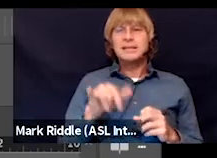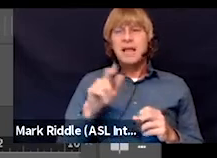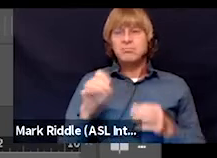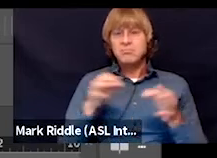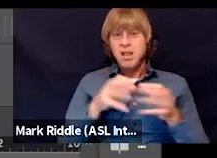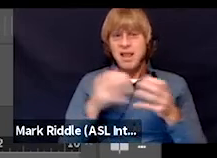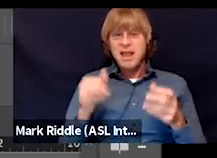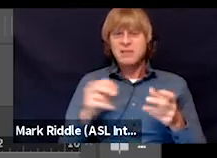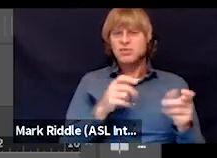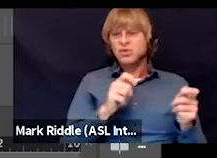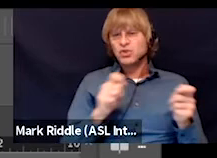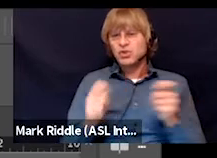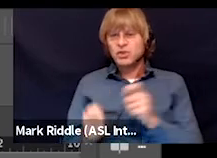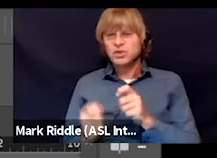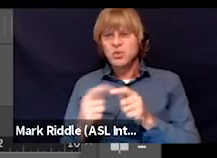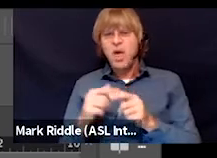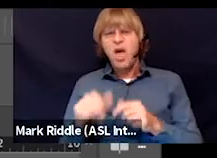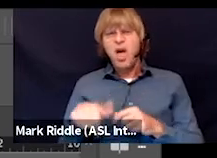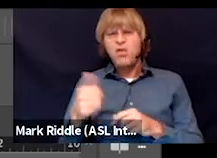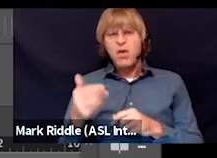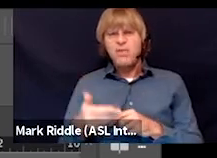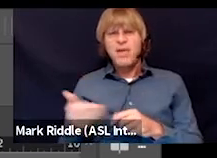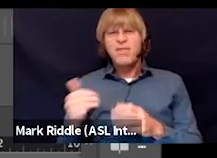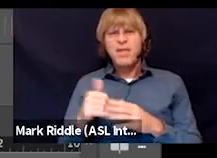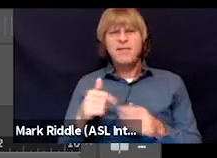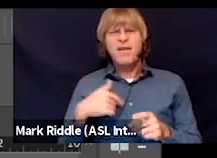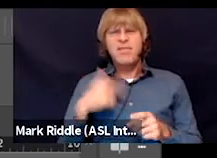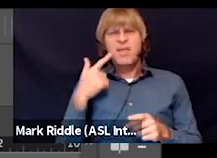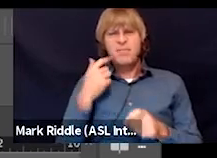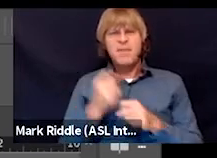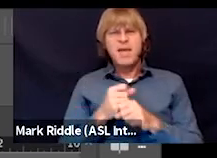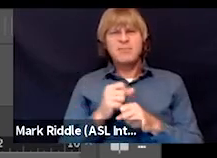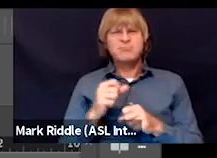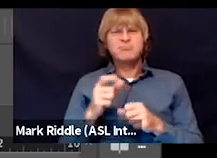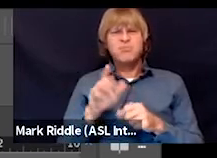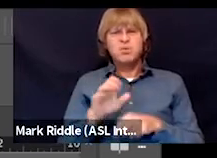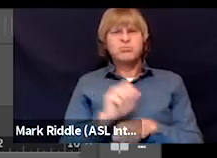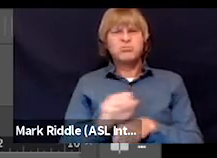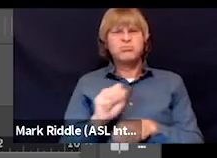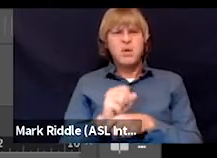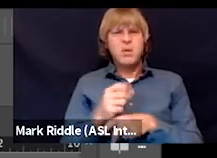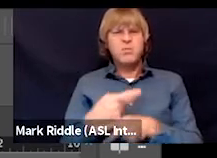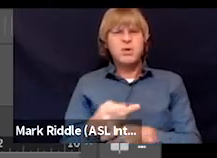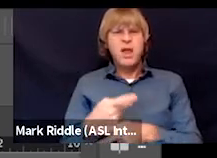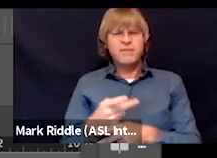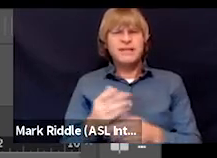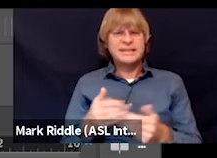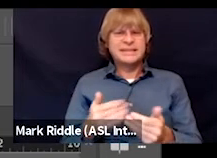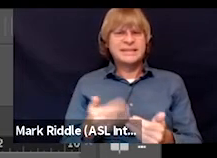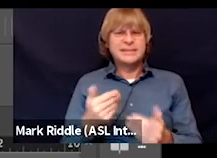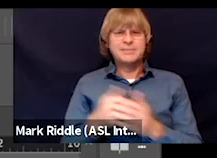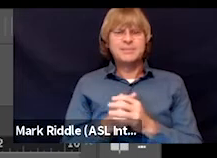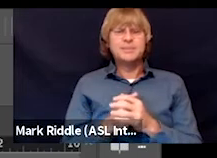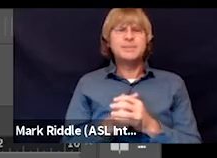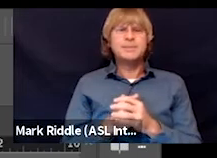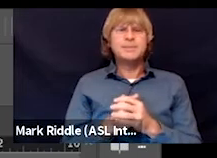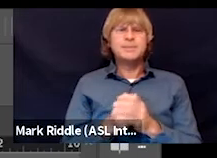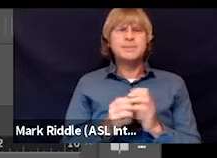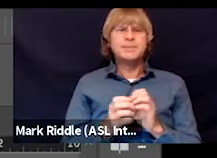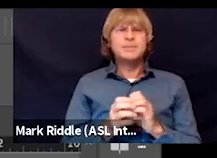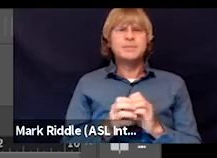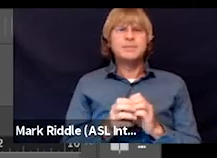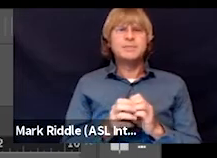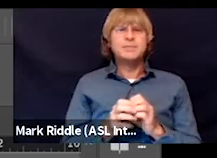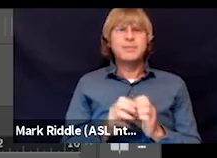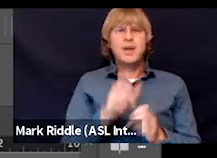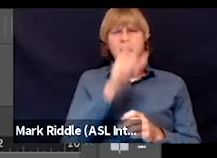kind of shift gears to some other things that I think will make your life, your production life, easier.